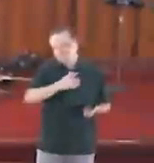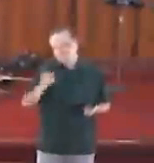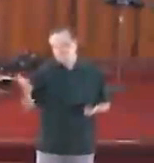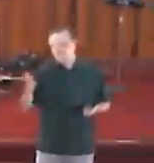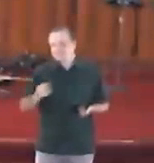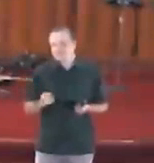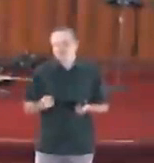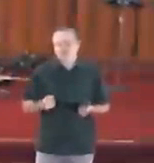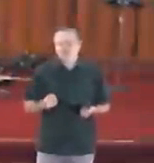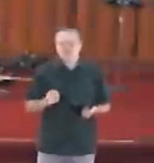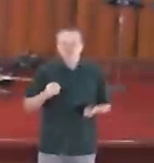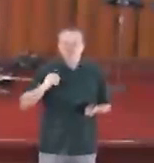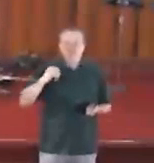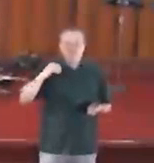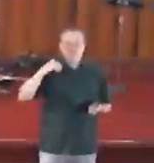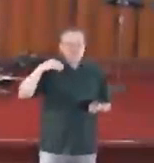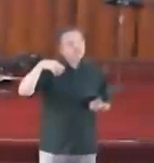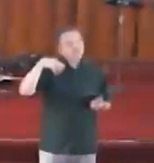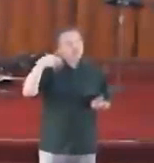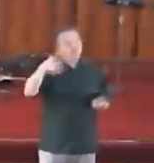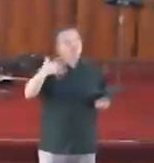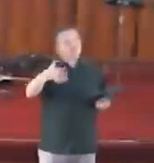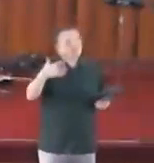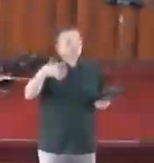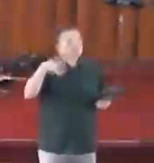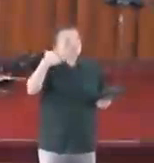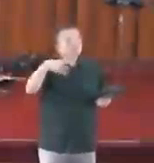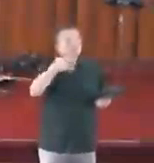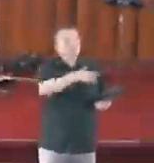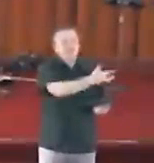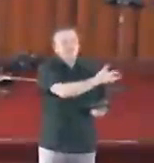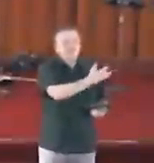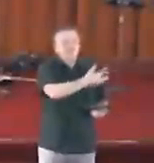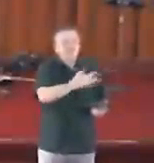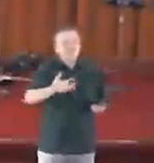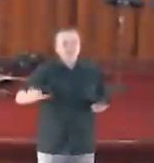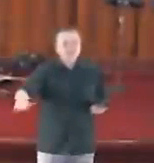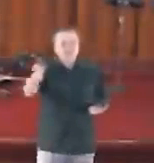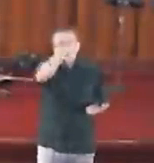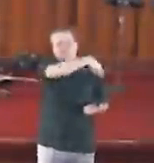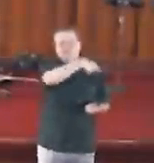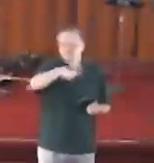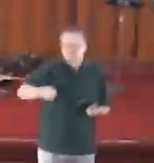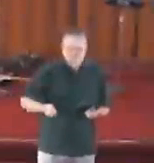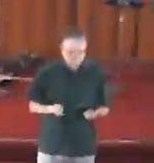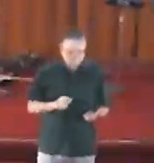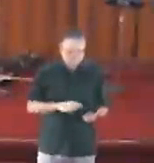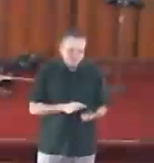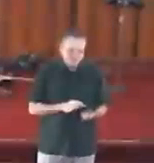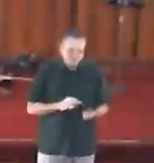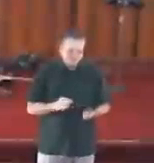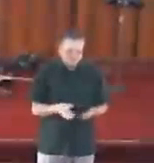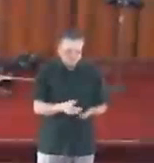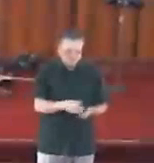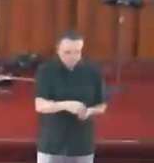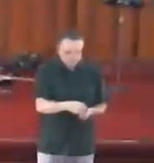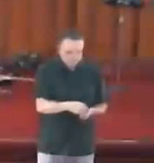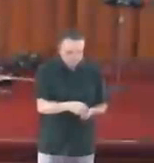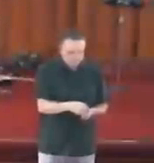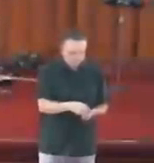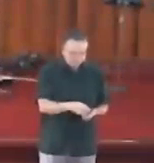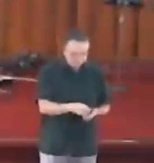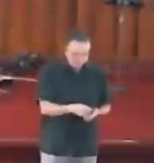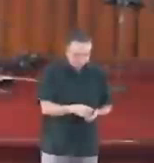Este es al final del libro de Romanos y Pablo está nada más recapitulando algunos temas que él ha visto anteriormente. So this